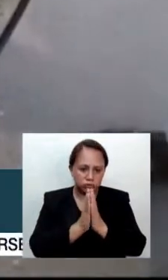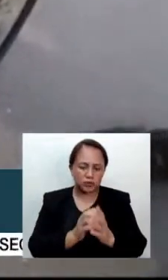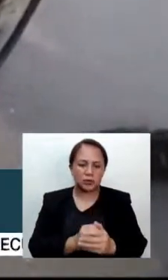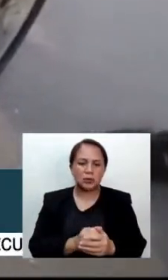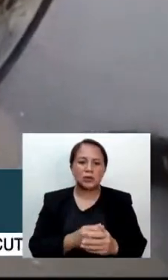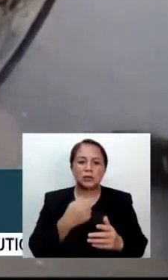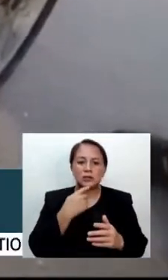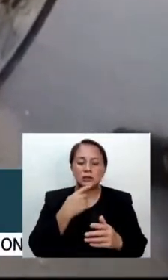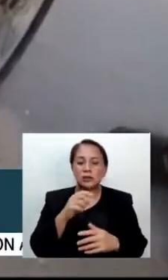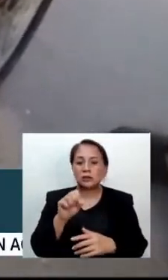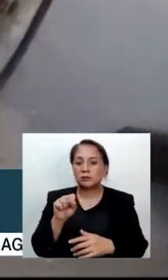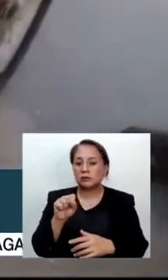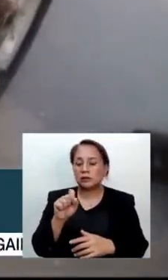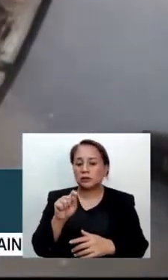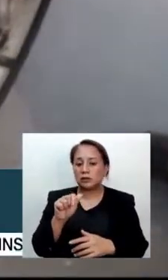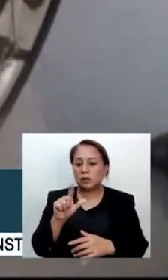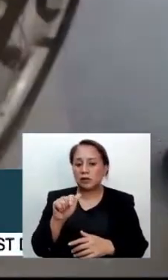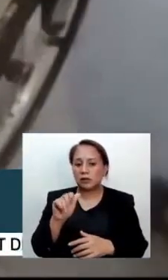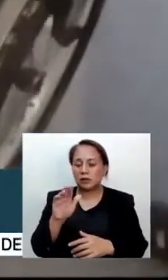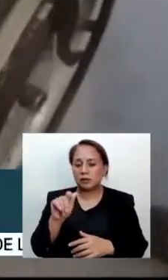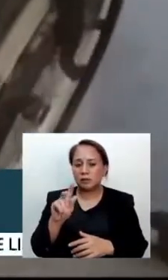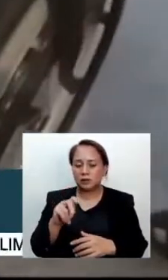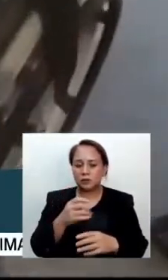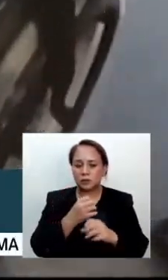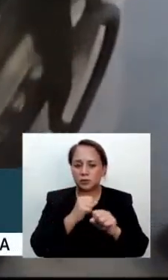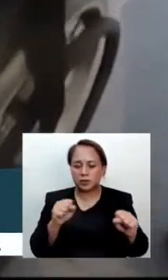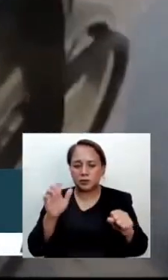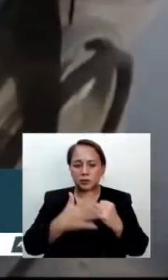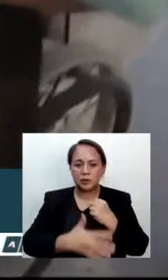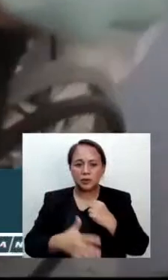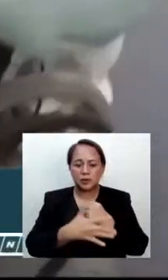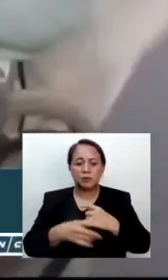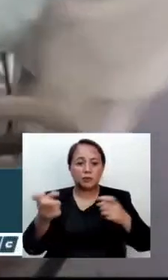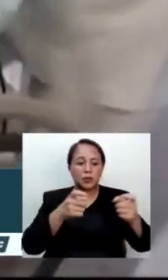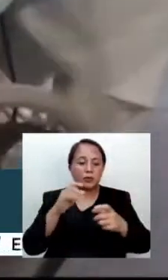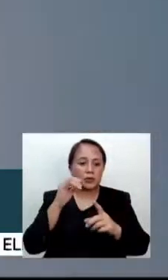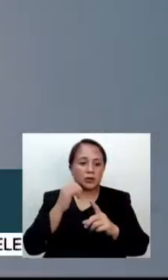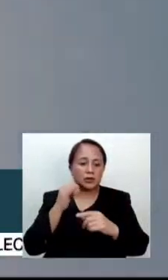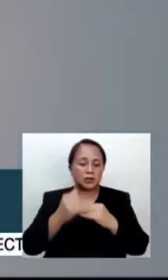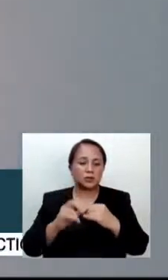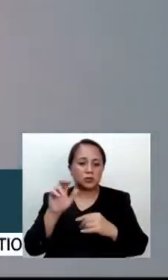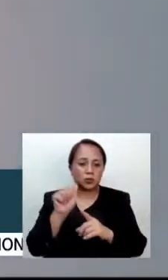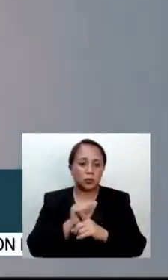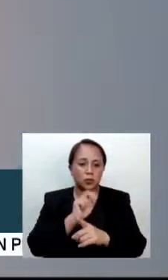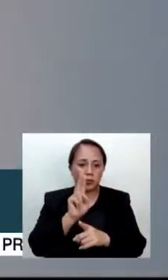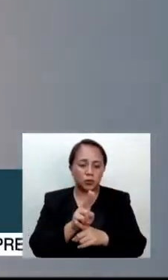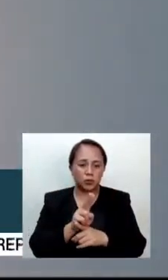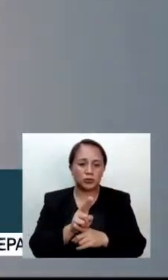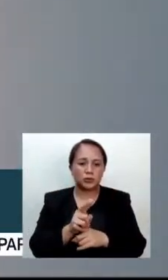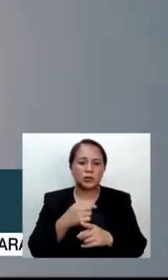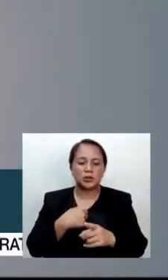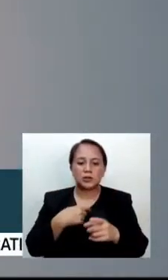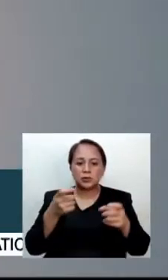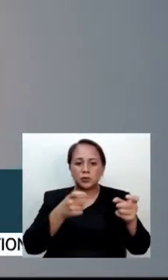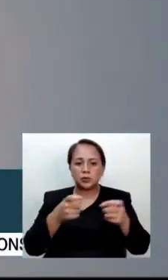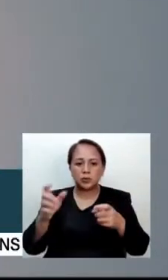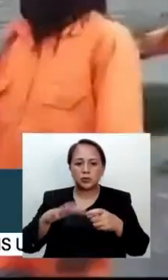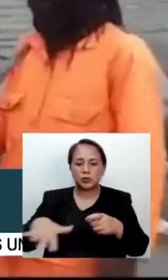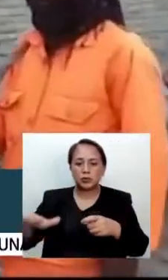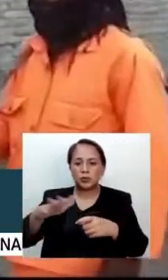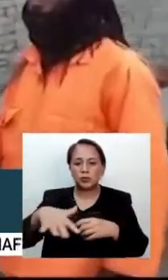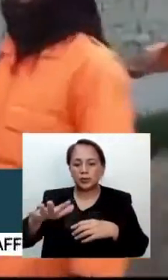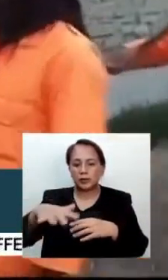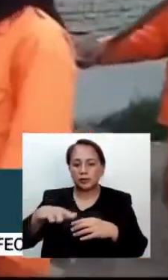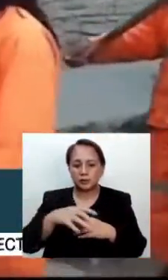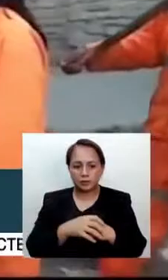rulers say they have secured the country since taking power last August and largely eliminated the terror group's local offshoot.